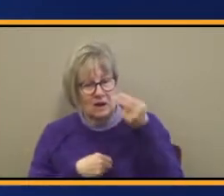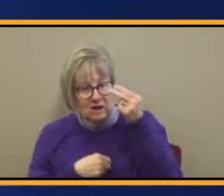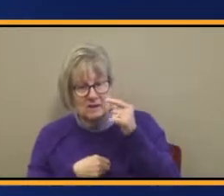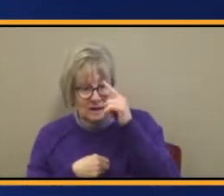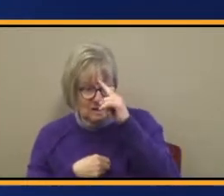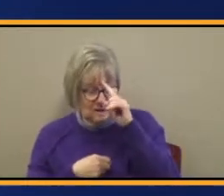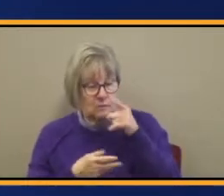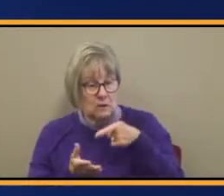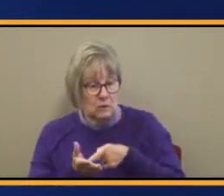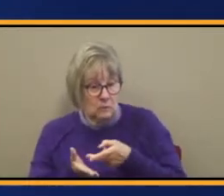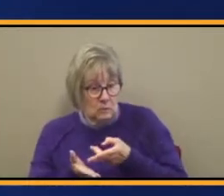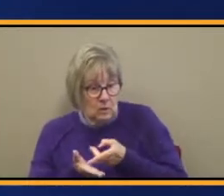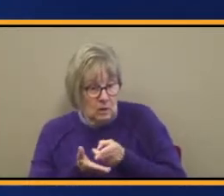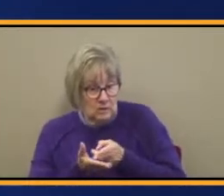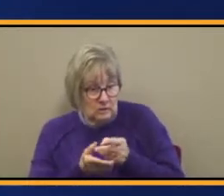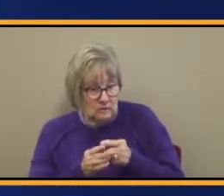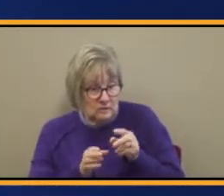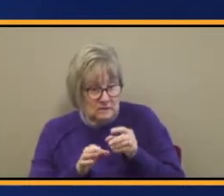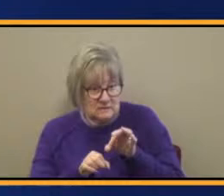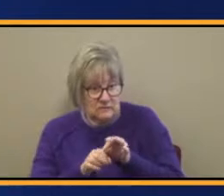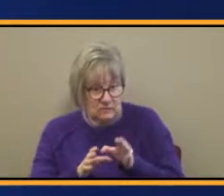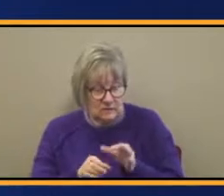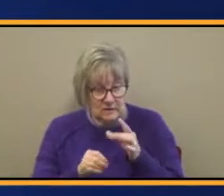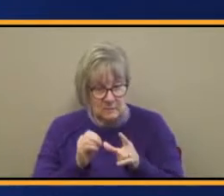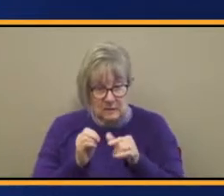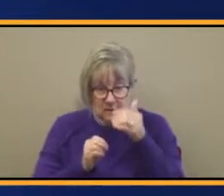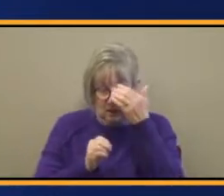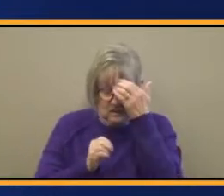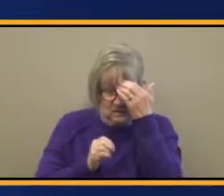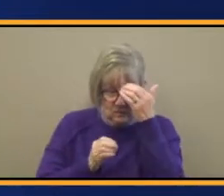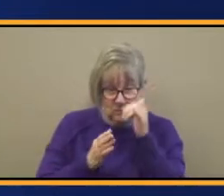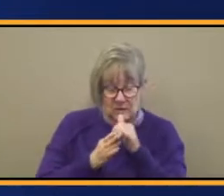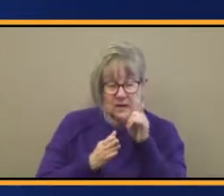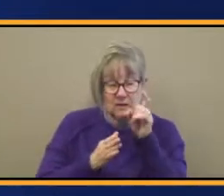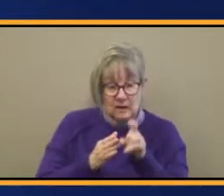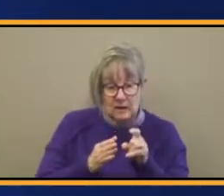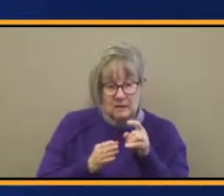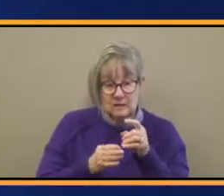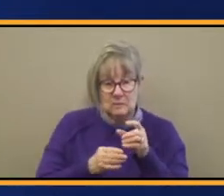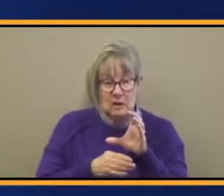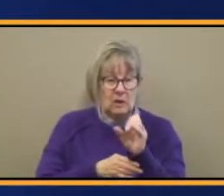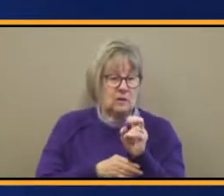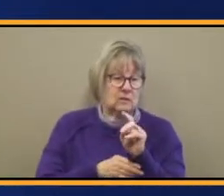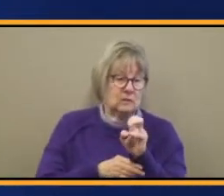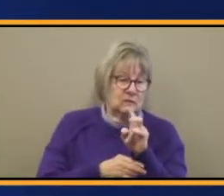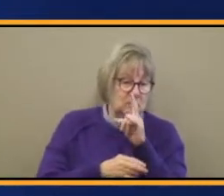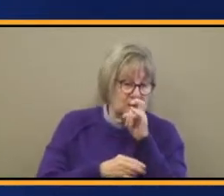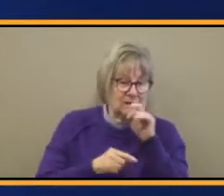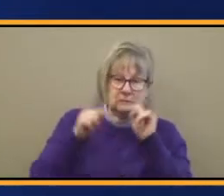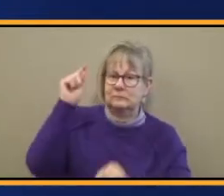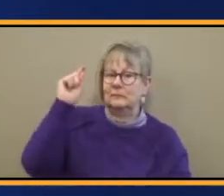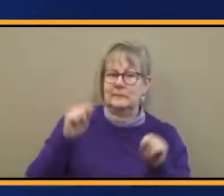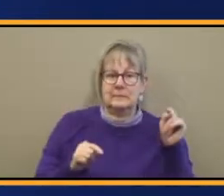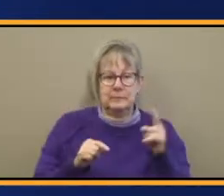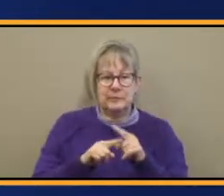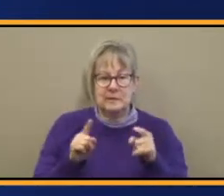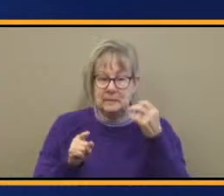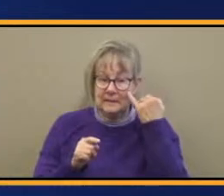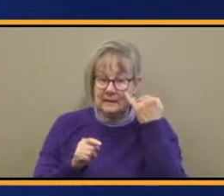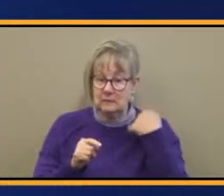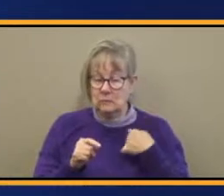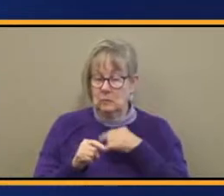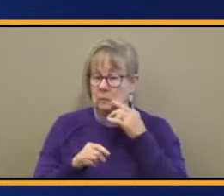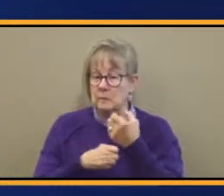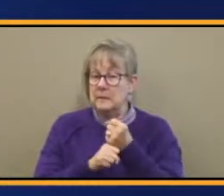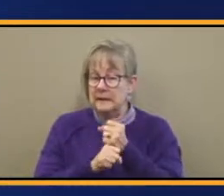honesty to the voters and El Pasoans. And I know that you have to be conservative because it's so volatile, but if we're gonna be making decisions